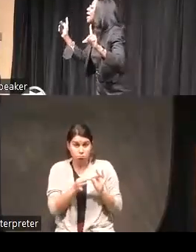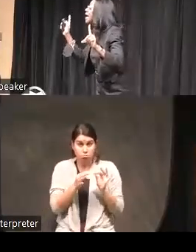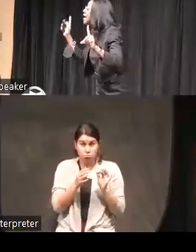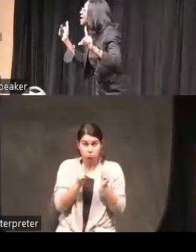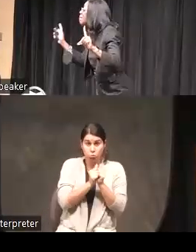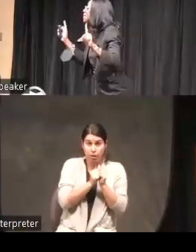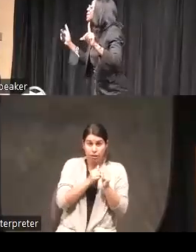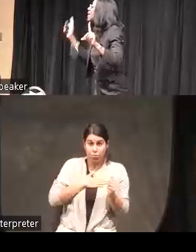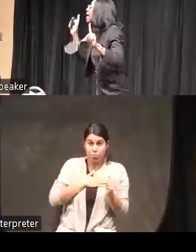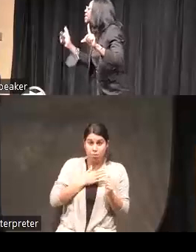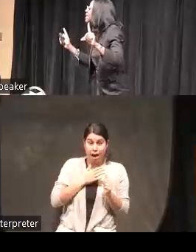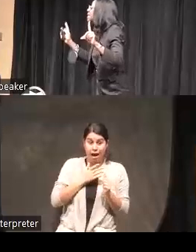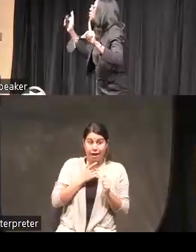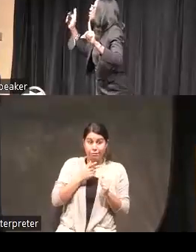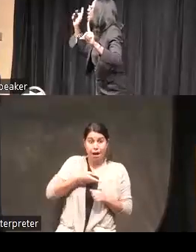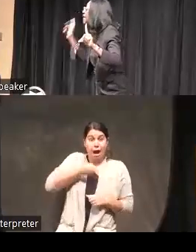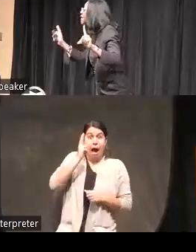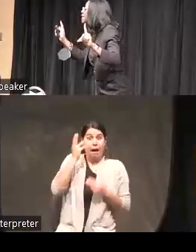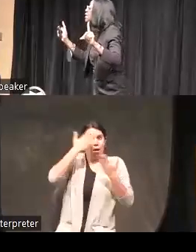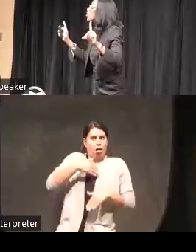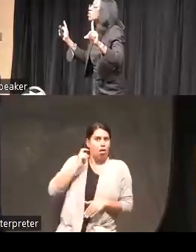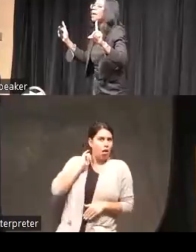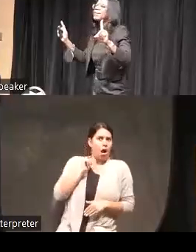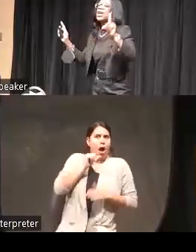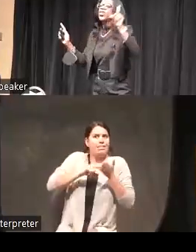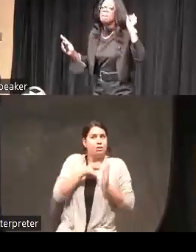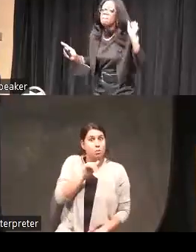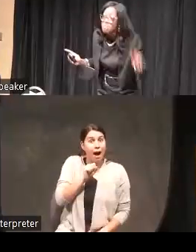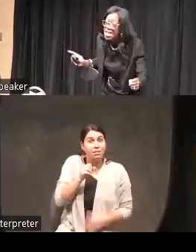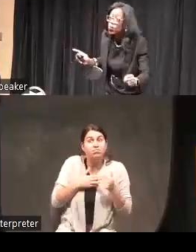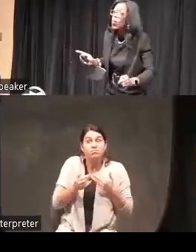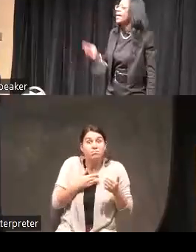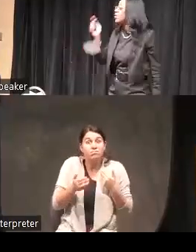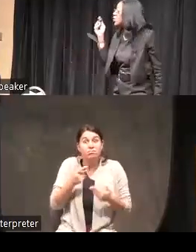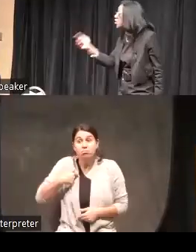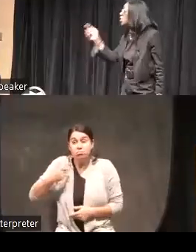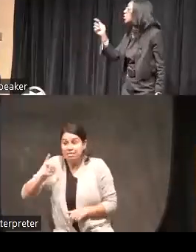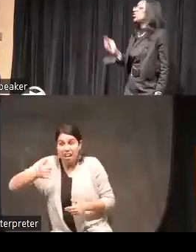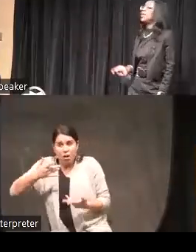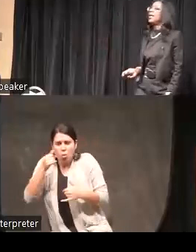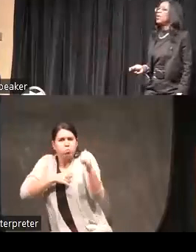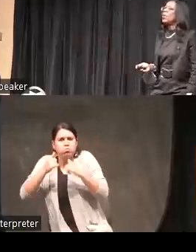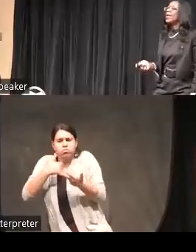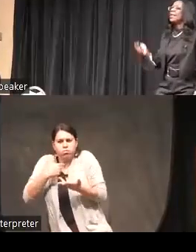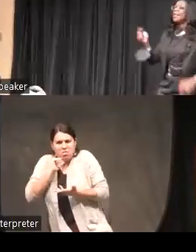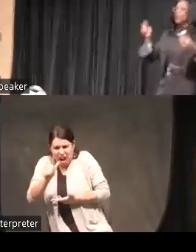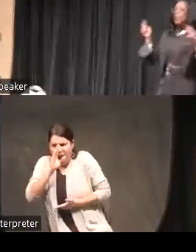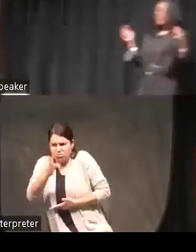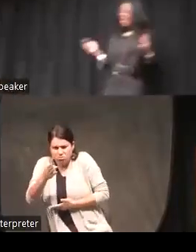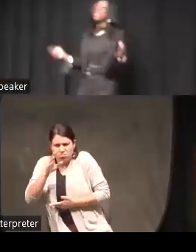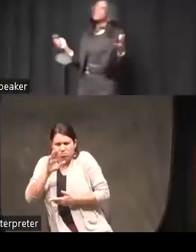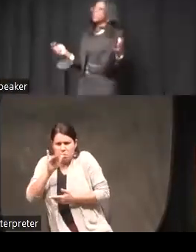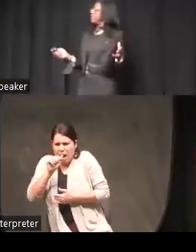high, implicit, unconscious, unintentional bias. You can mean well and still do what